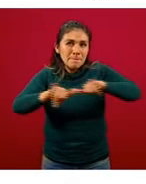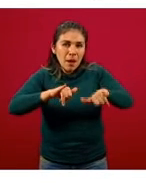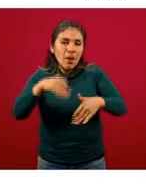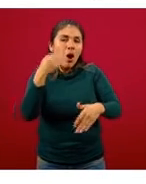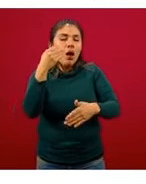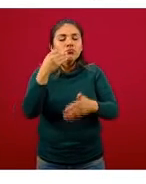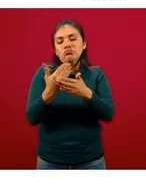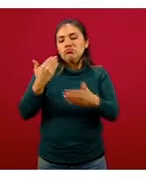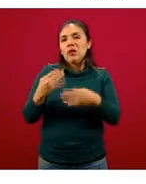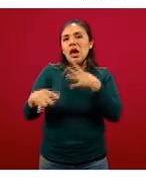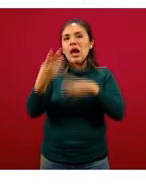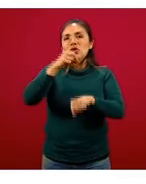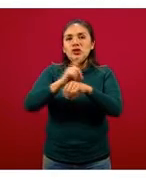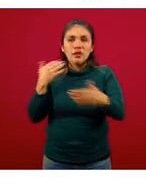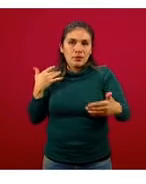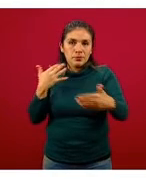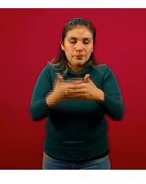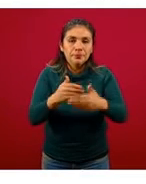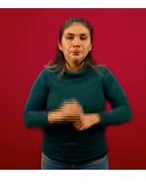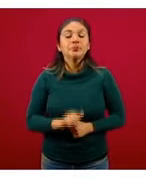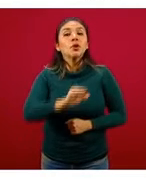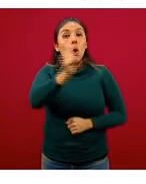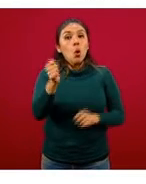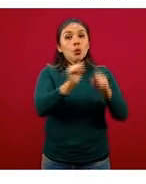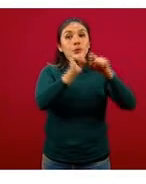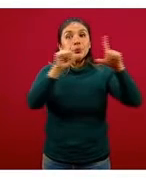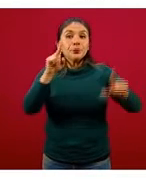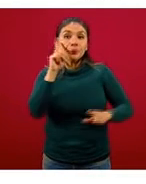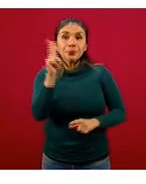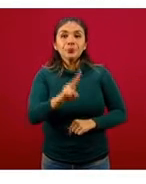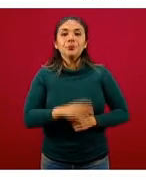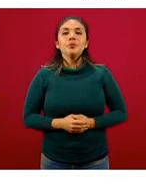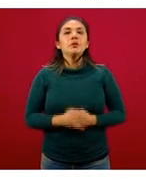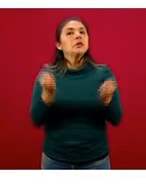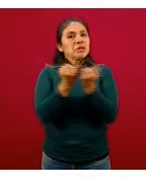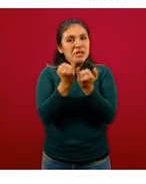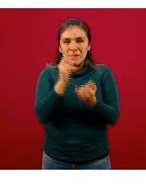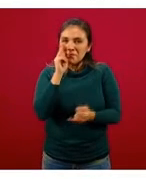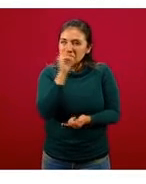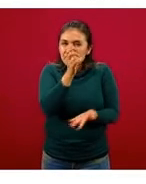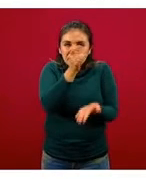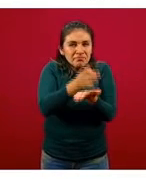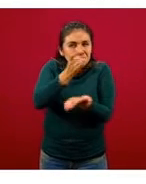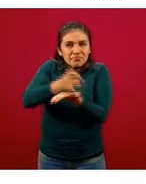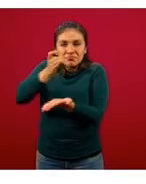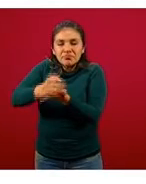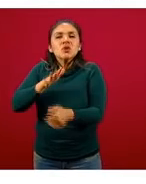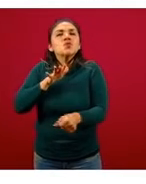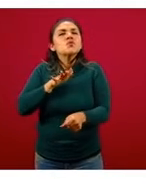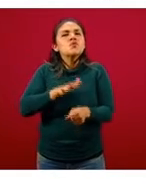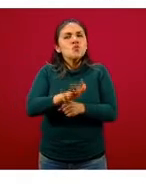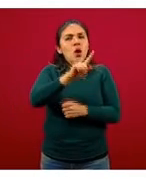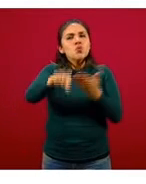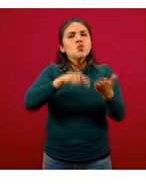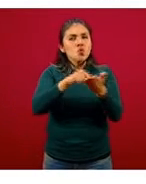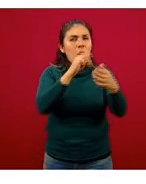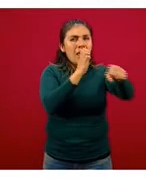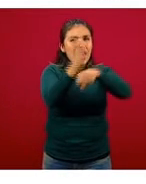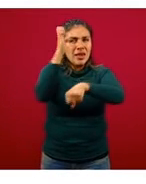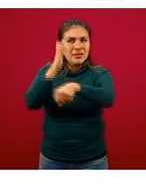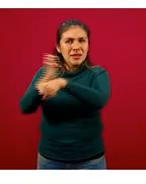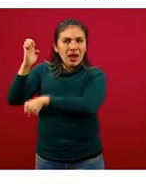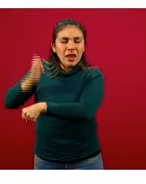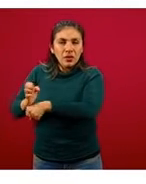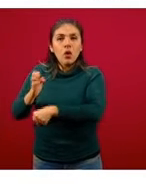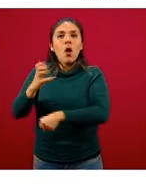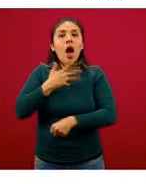in either yellow or orange or even dark red, which means we've also seen an increase in the